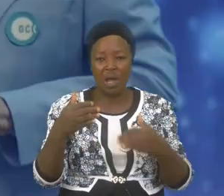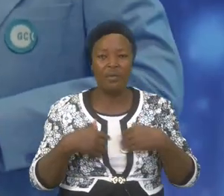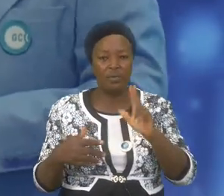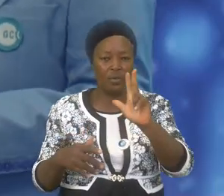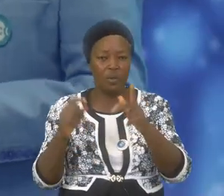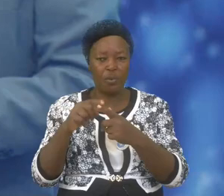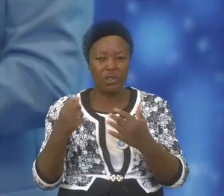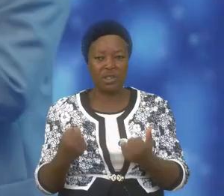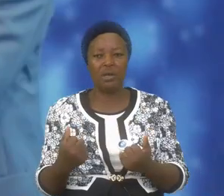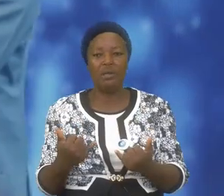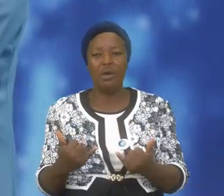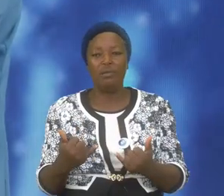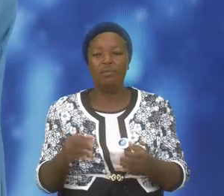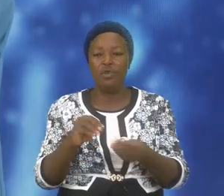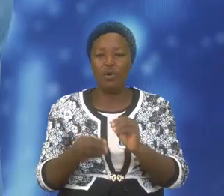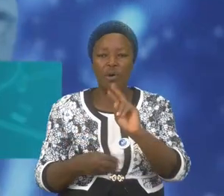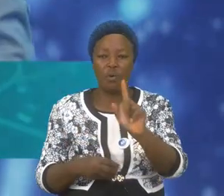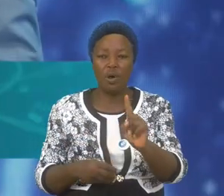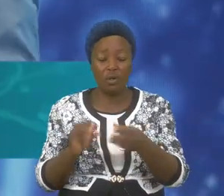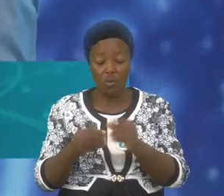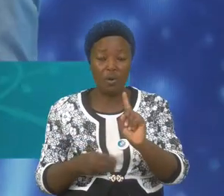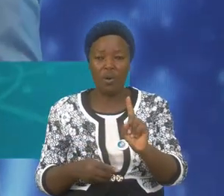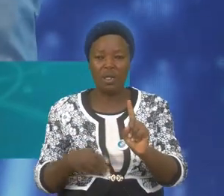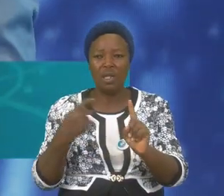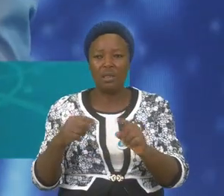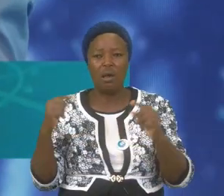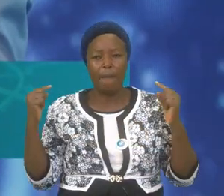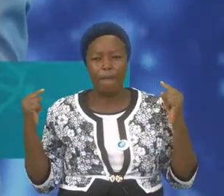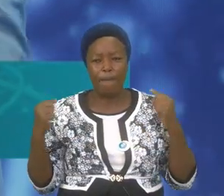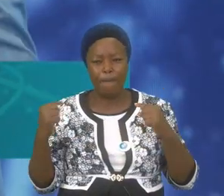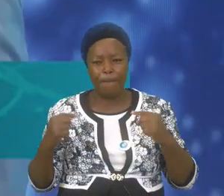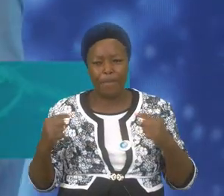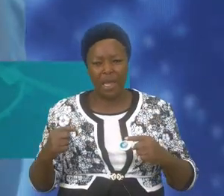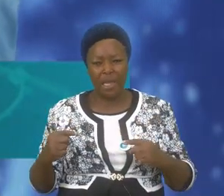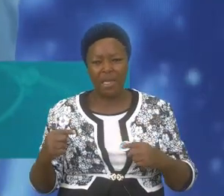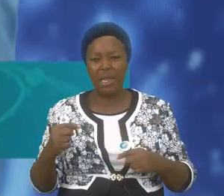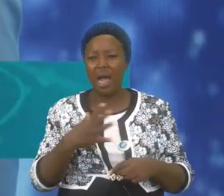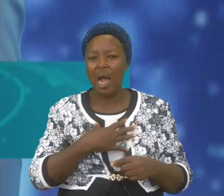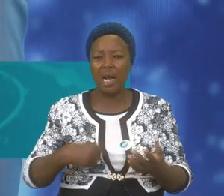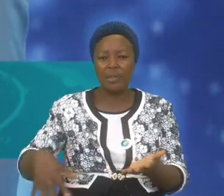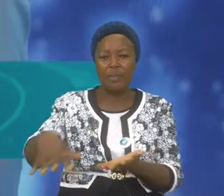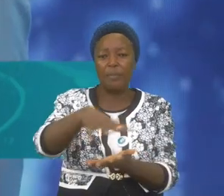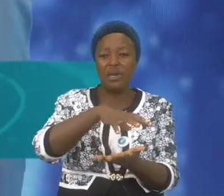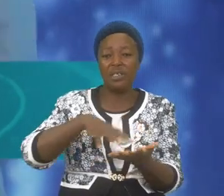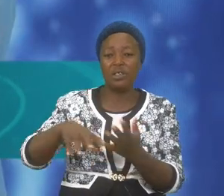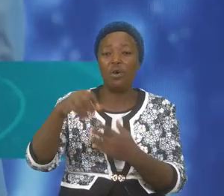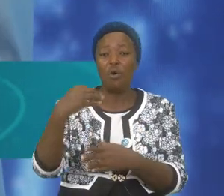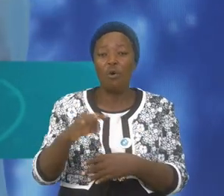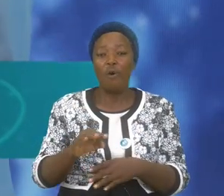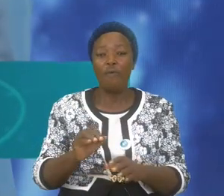pain and perplexity of frightful restlessness. The pain